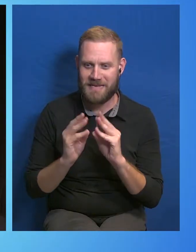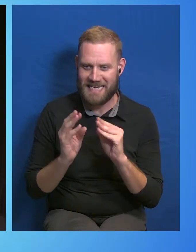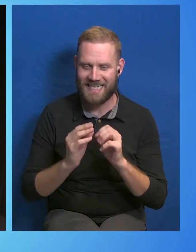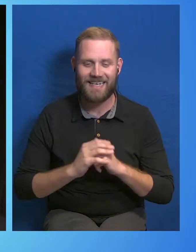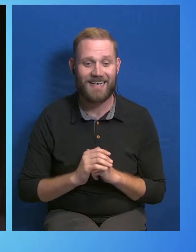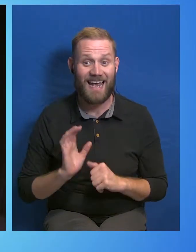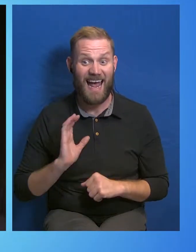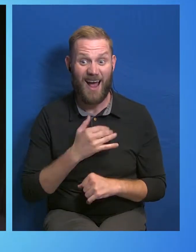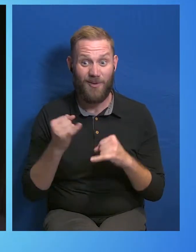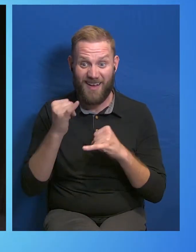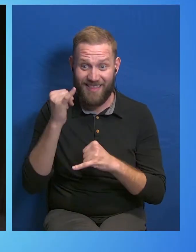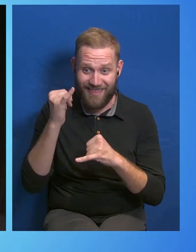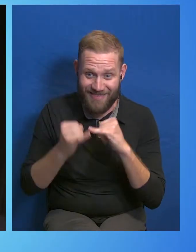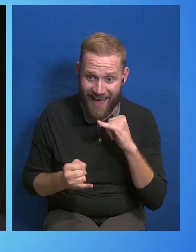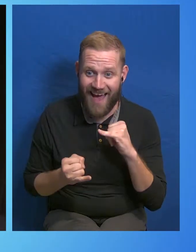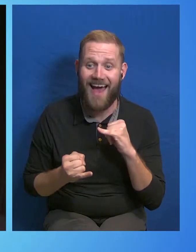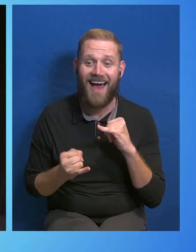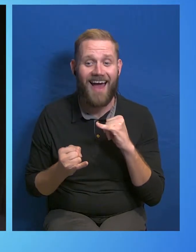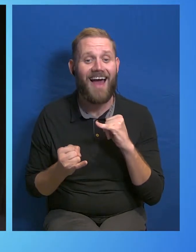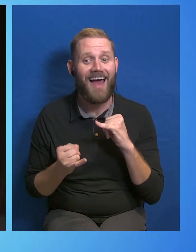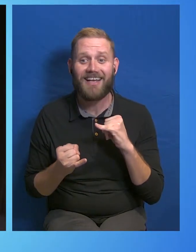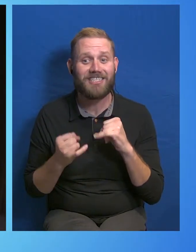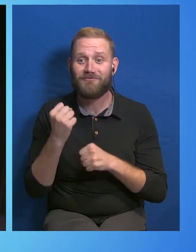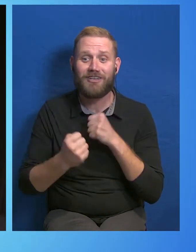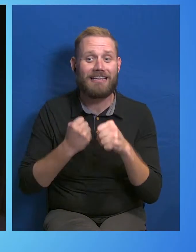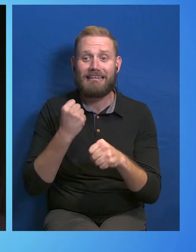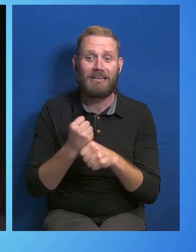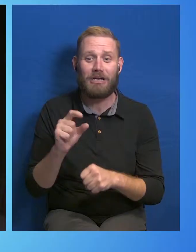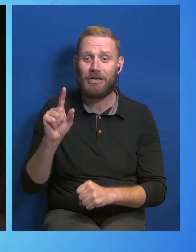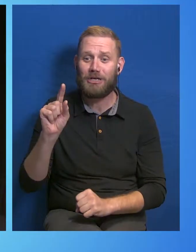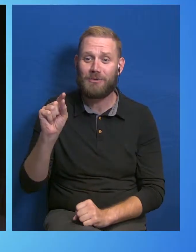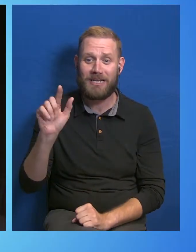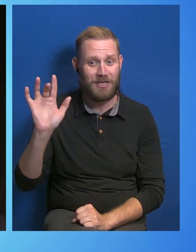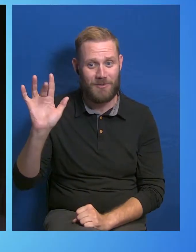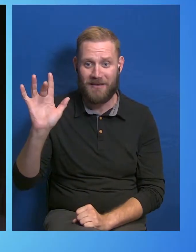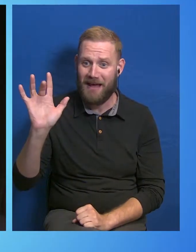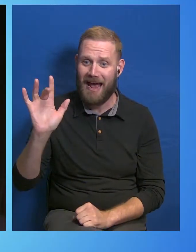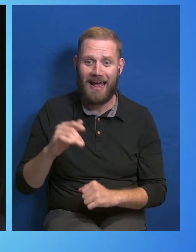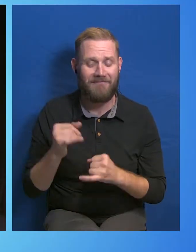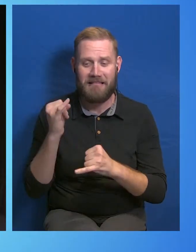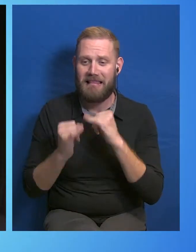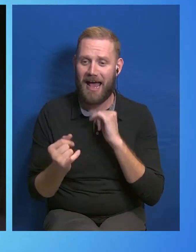This is our last board meeting of the year for 2025.